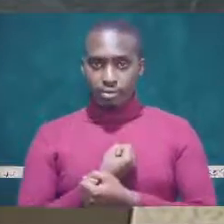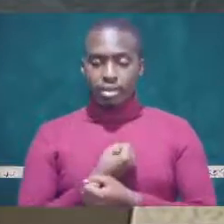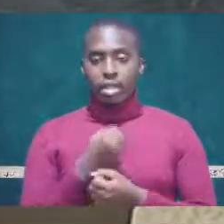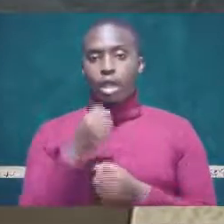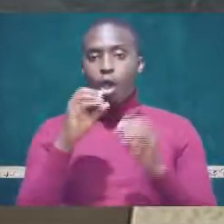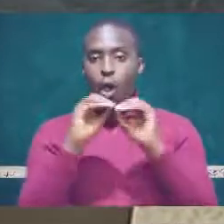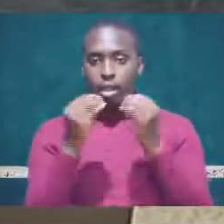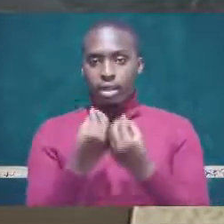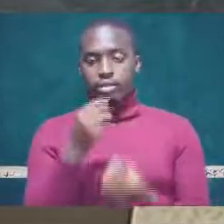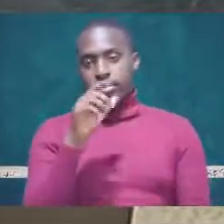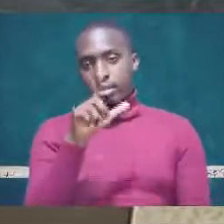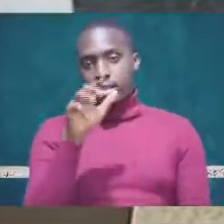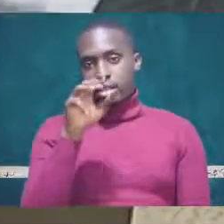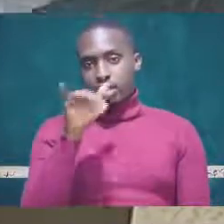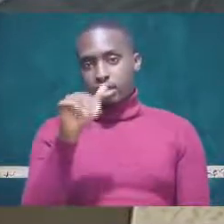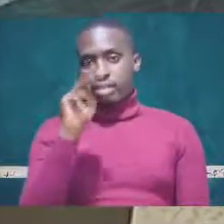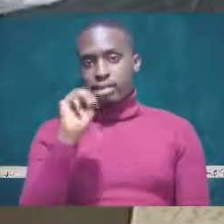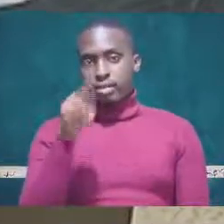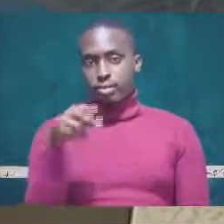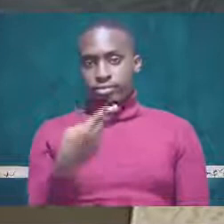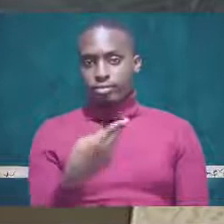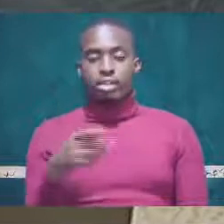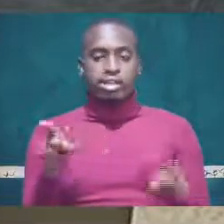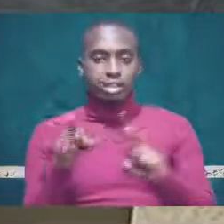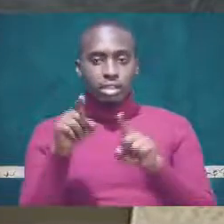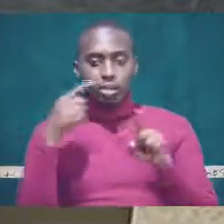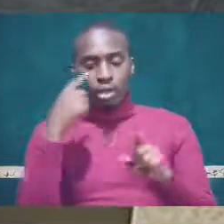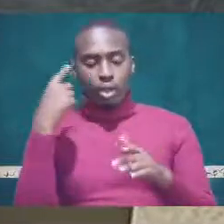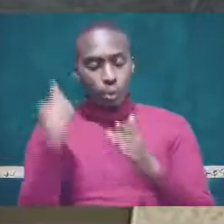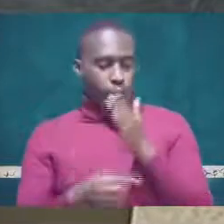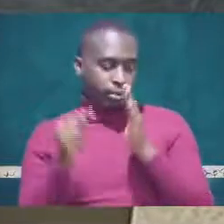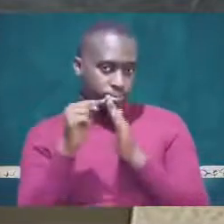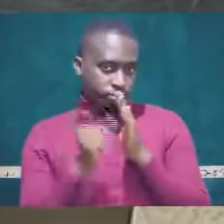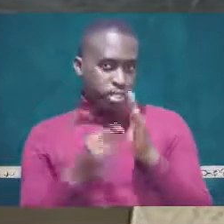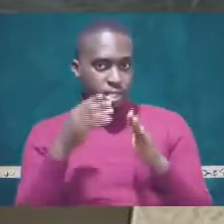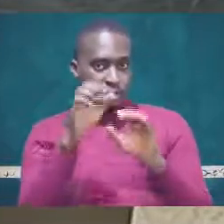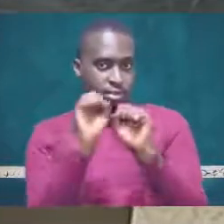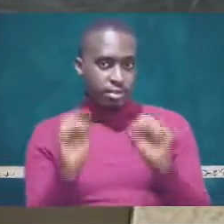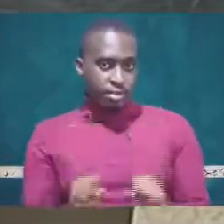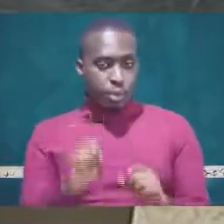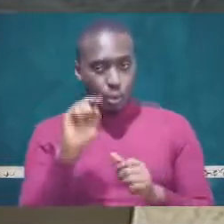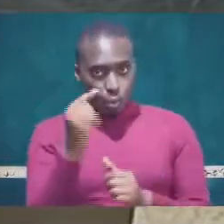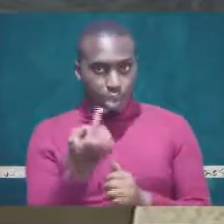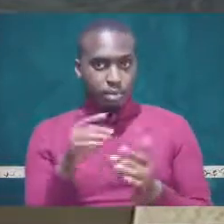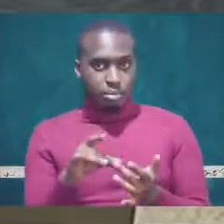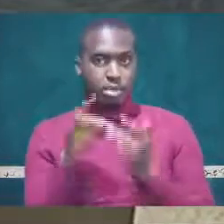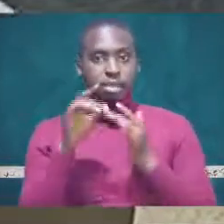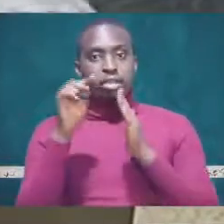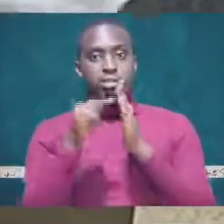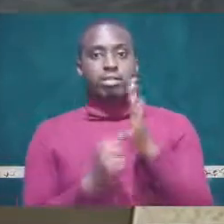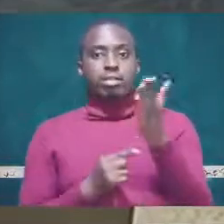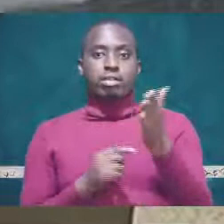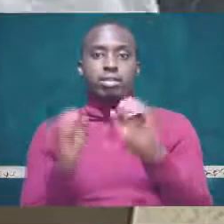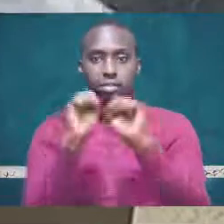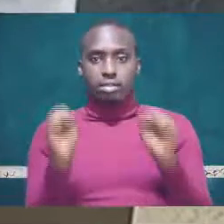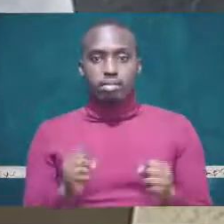organs. So we're going to see what are the major components of the lymphatic system. So one of the major components of the lymphatic system, we have